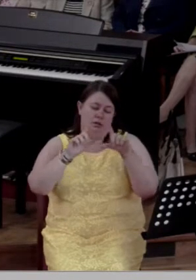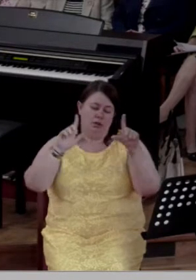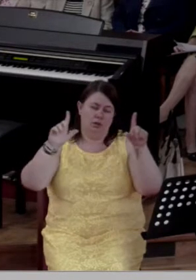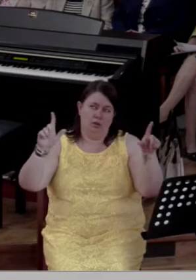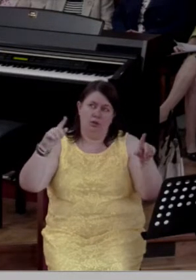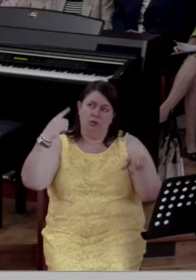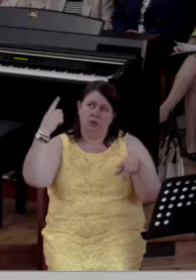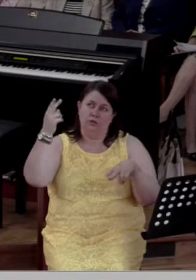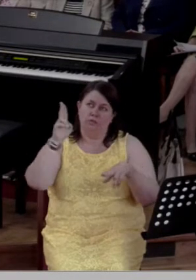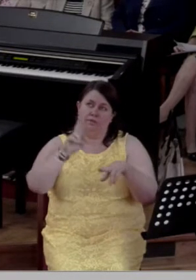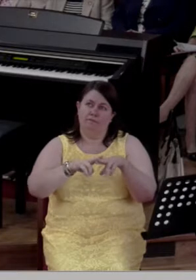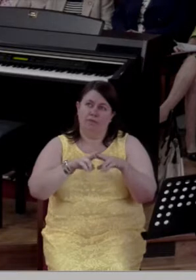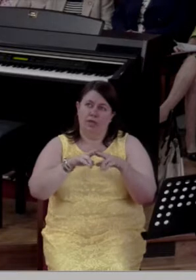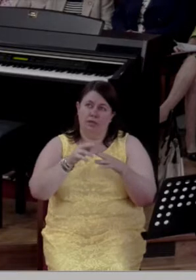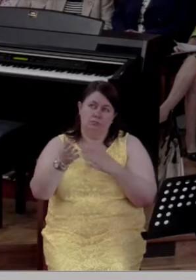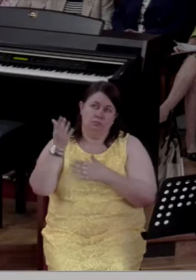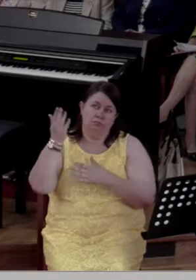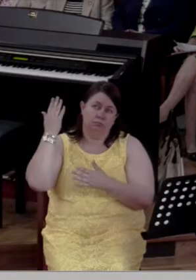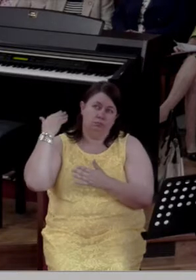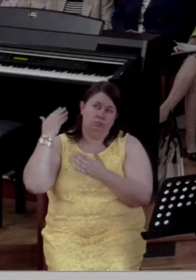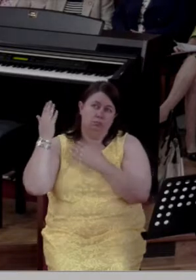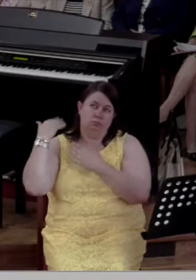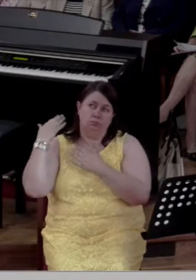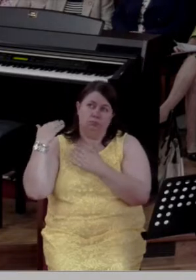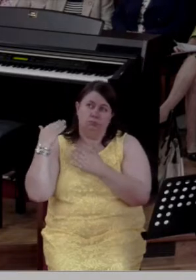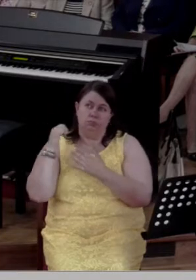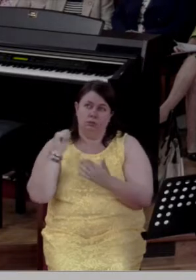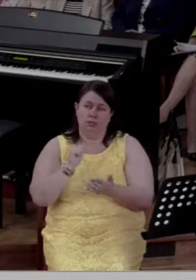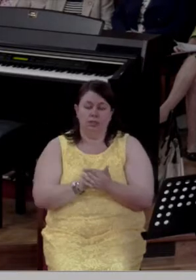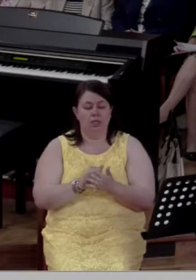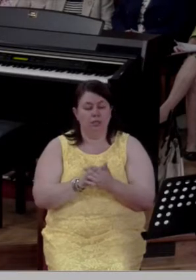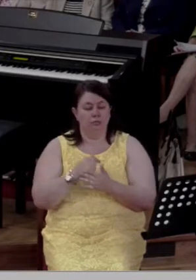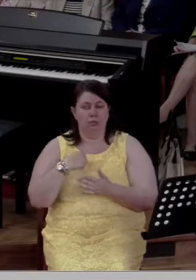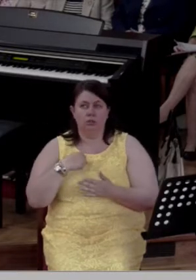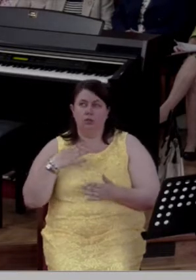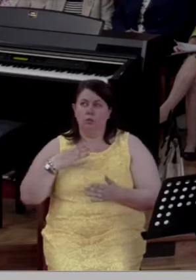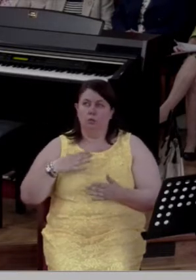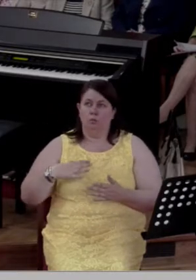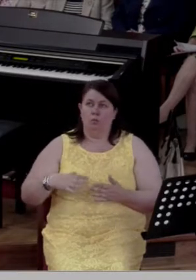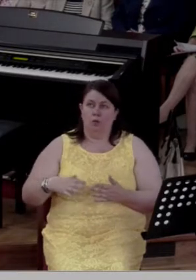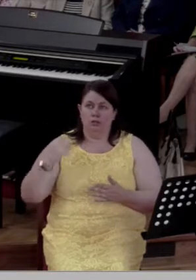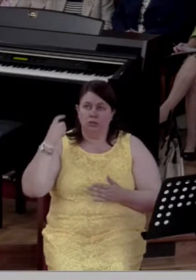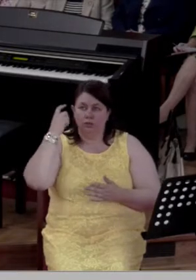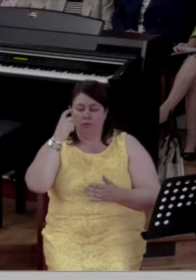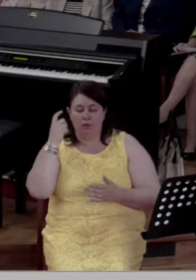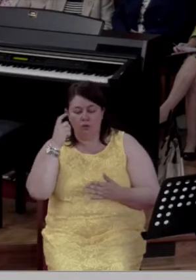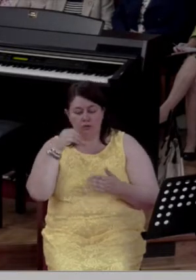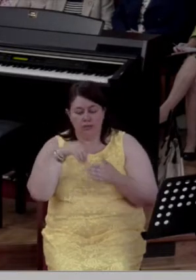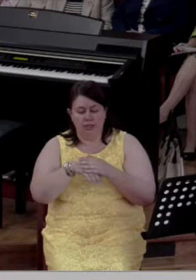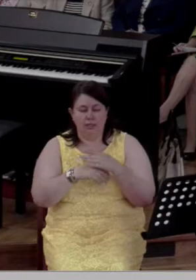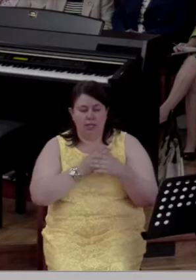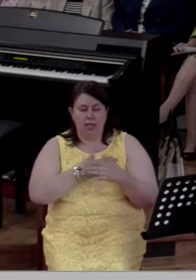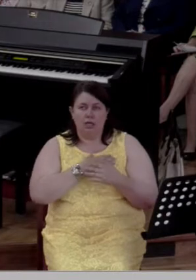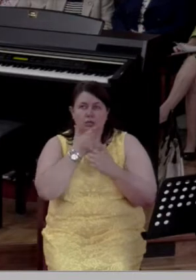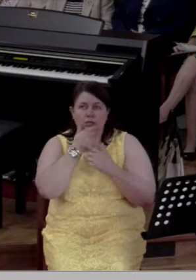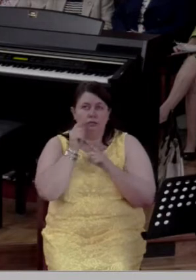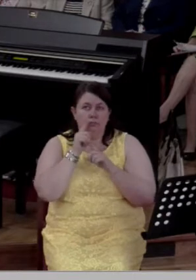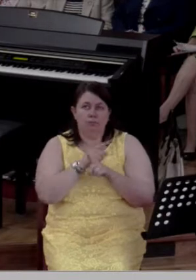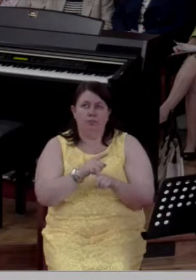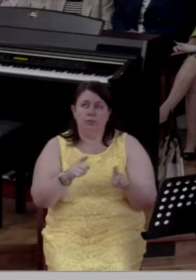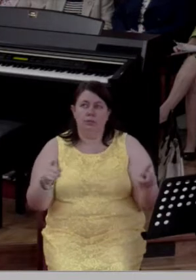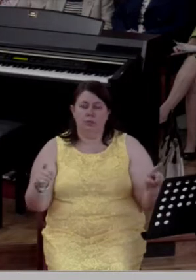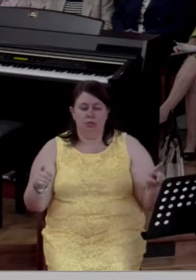fathers, Abraham, Isaac, and Israel, keep these desires and thoughts in the hearts of your people forever,